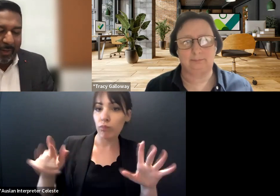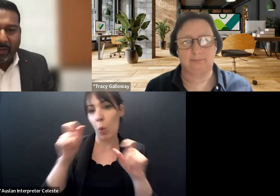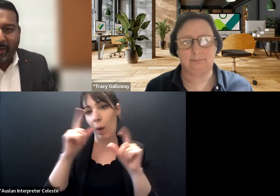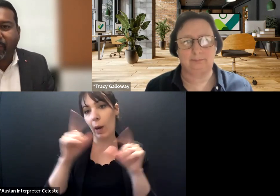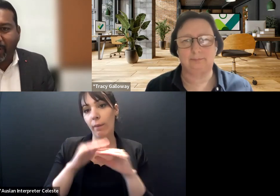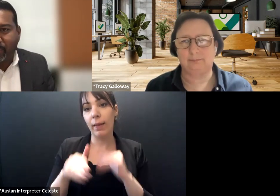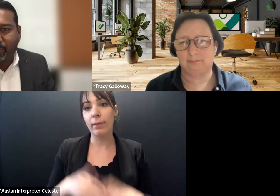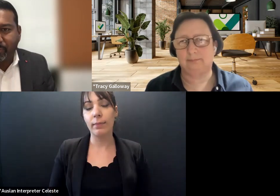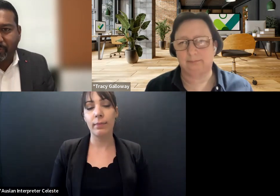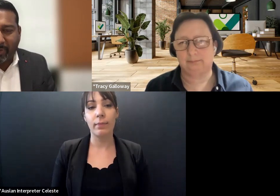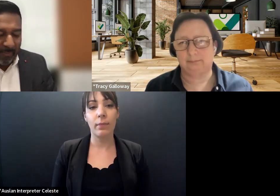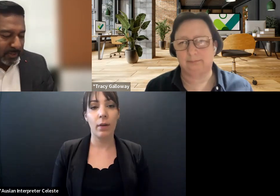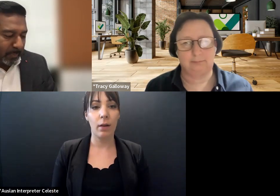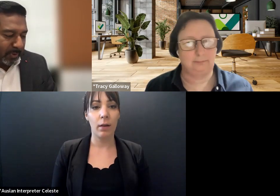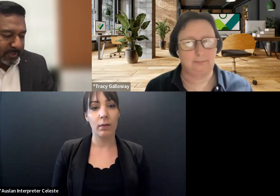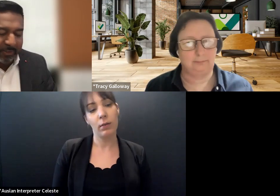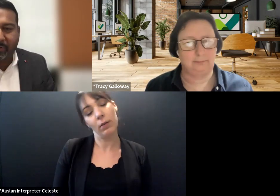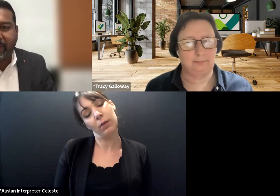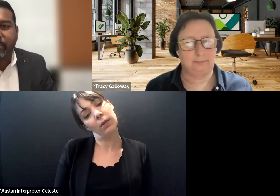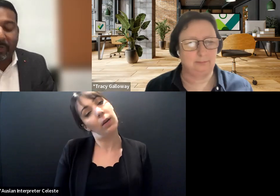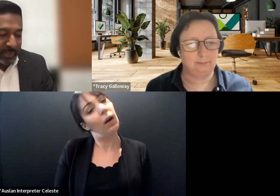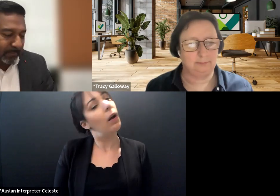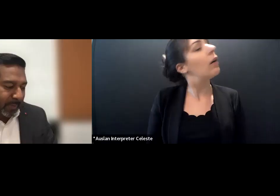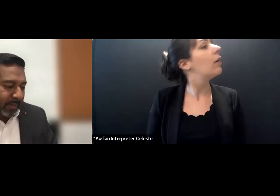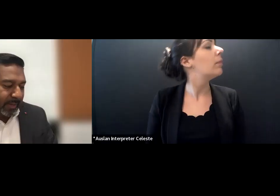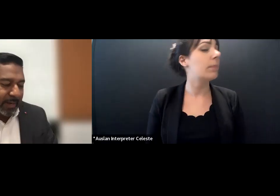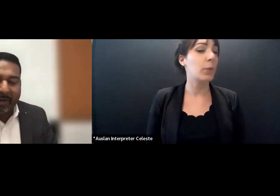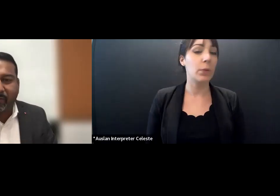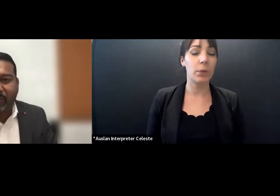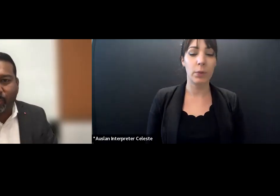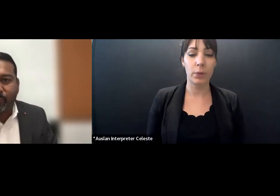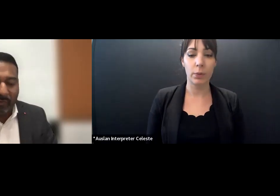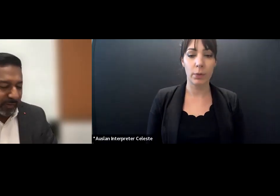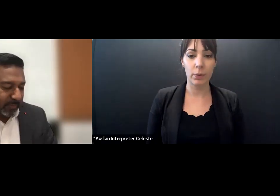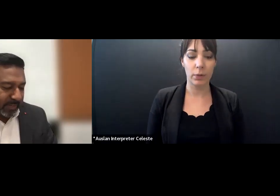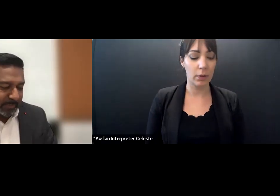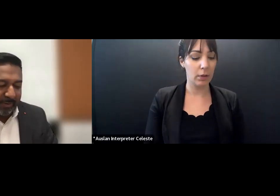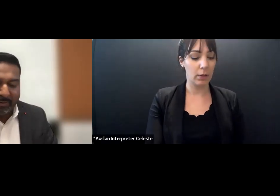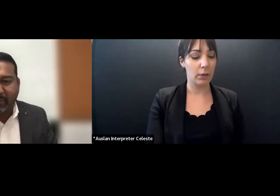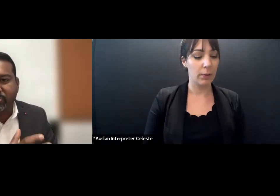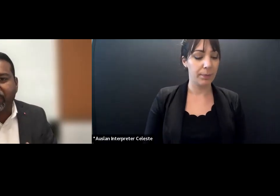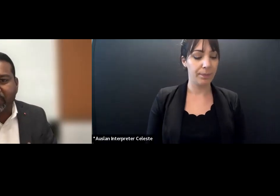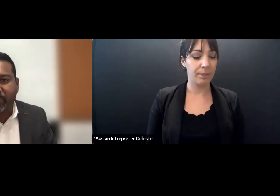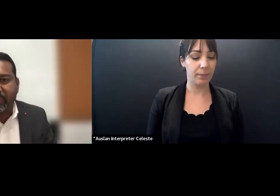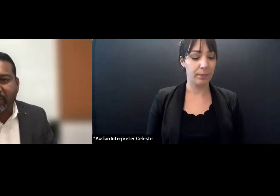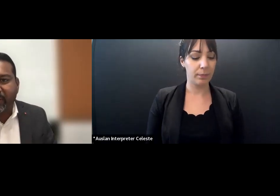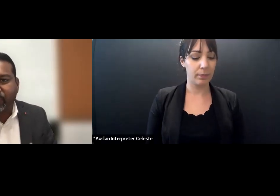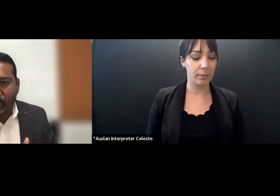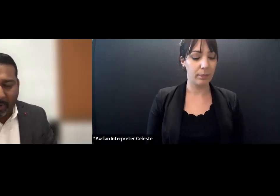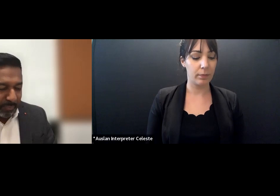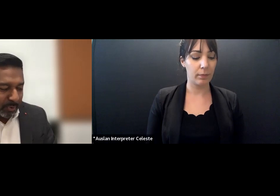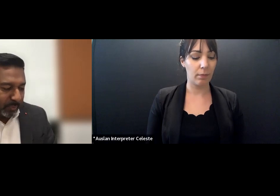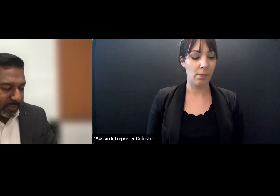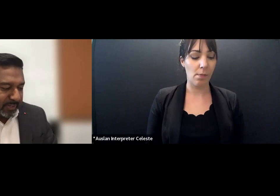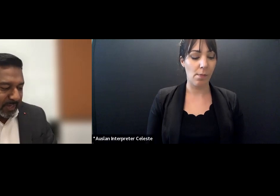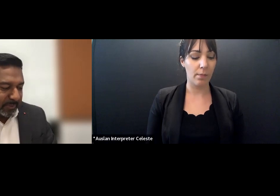point. A great call to end that topic on. So let's go to the next question. In harnessing the COVID circumstance, I mean, the disruption was